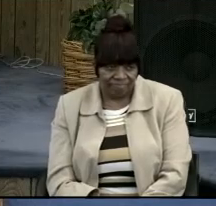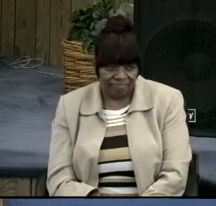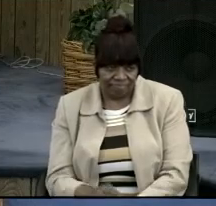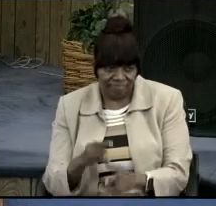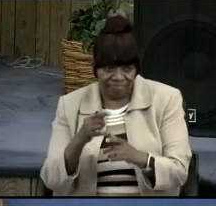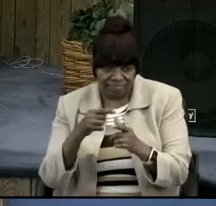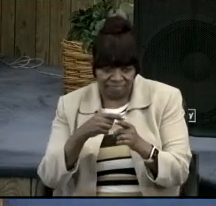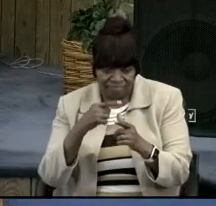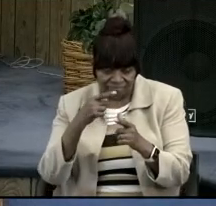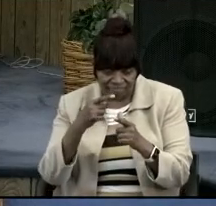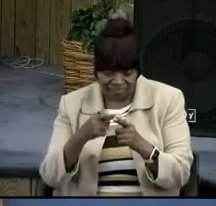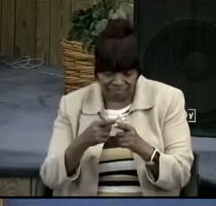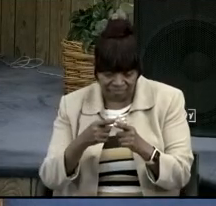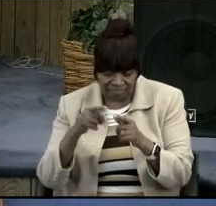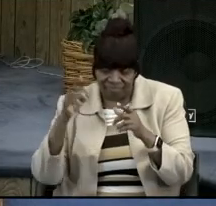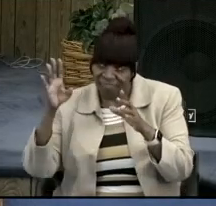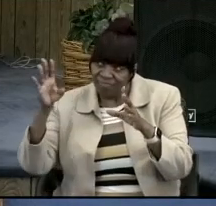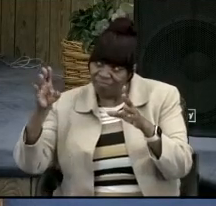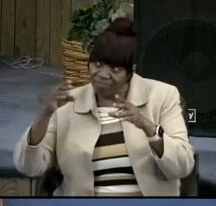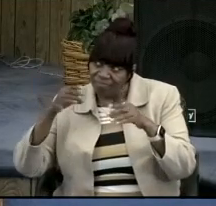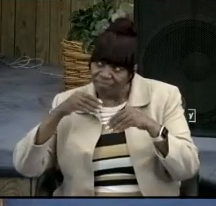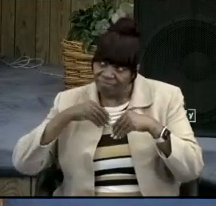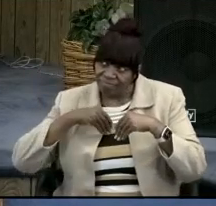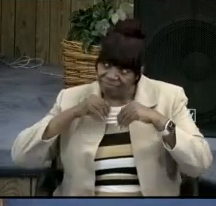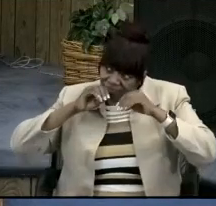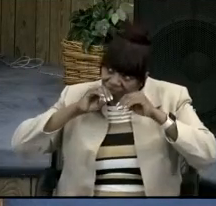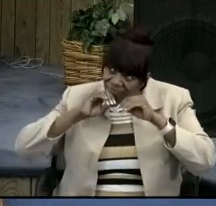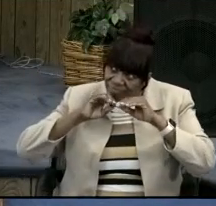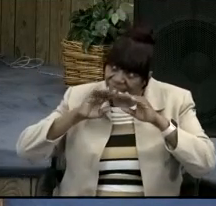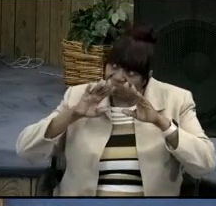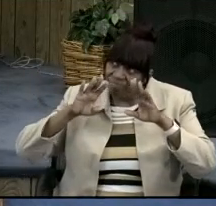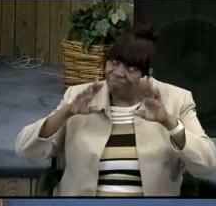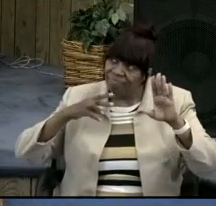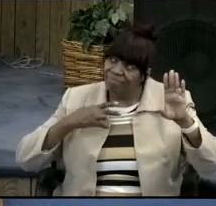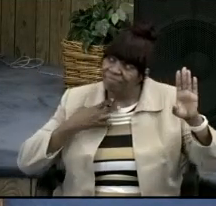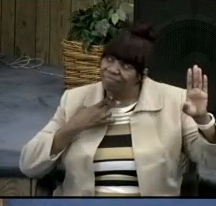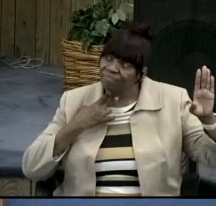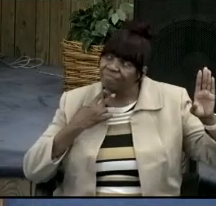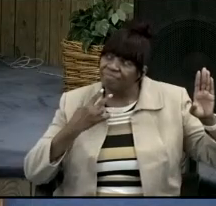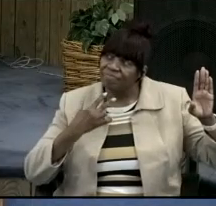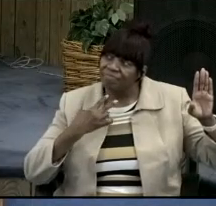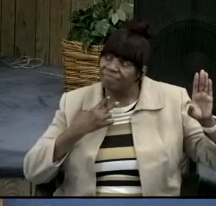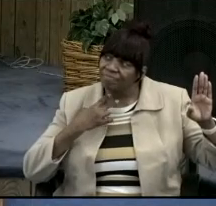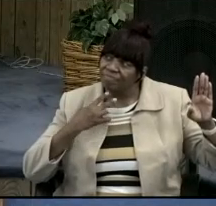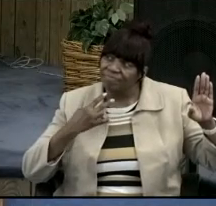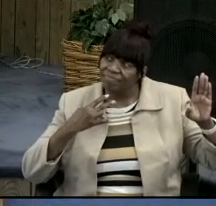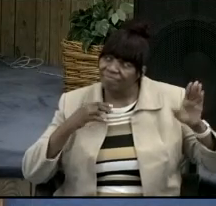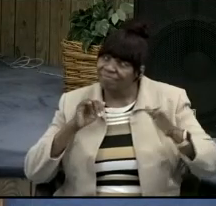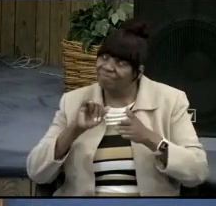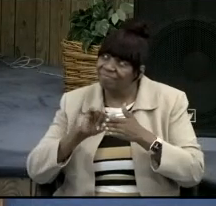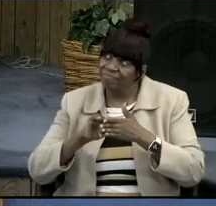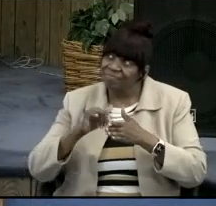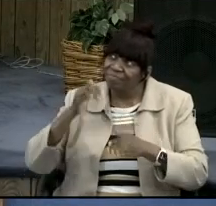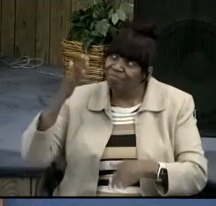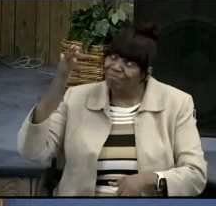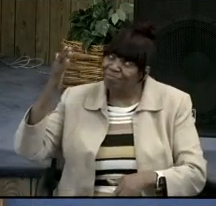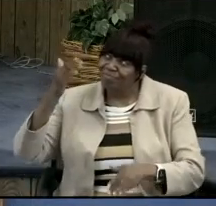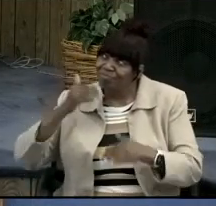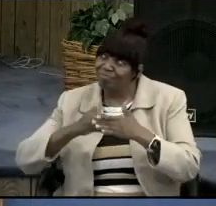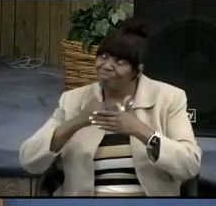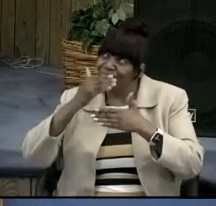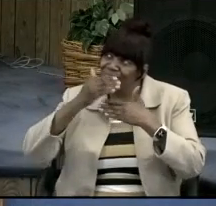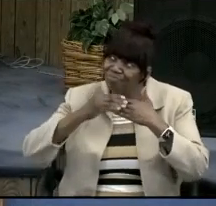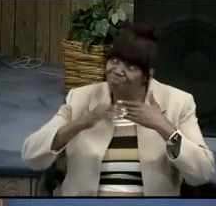Then not only can we receive, but we can project out of our voice box that you are the honor, the power, and